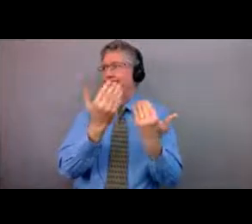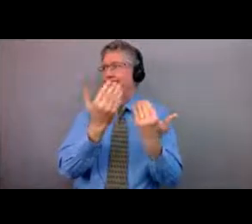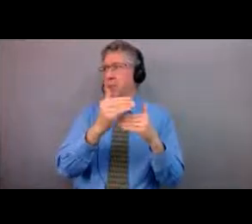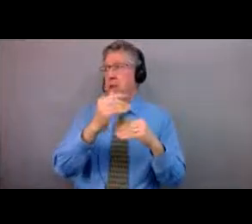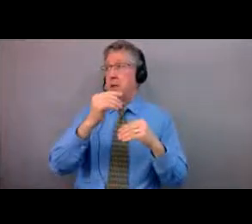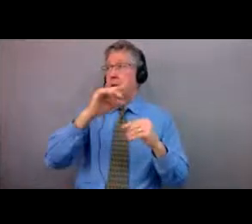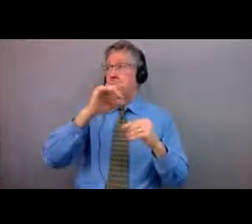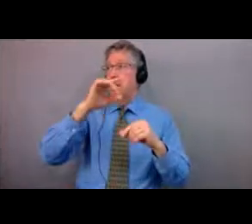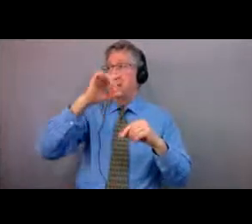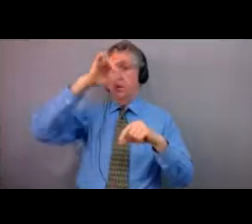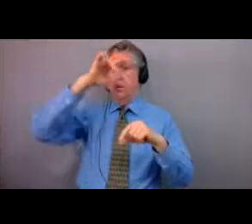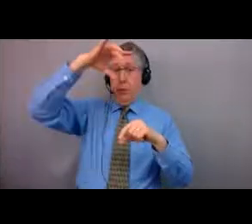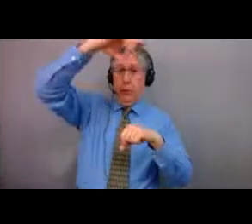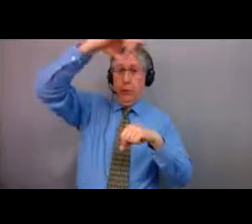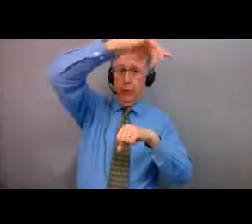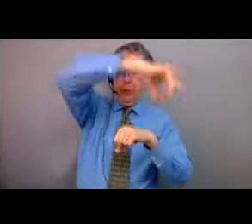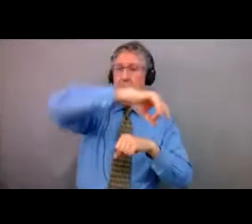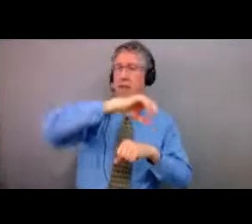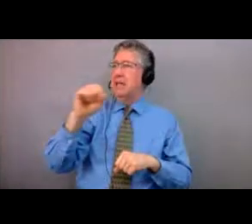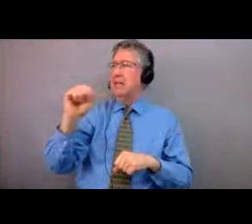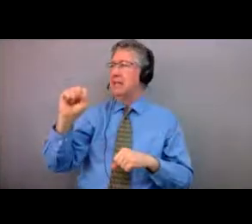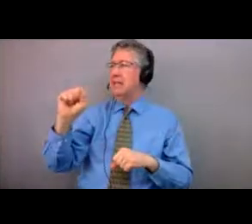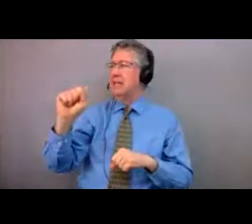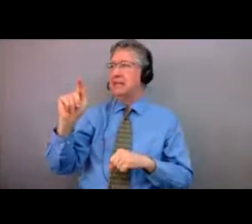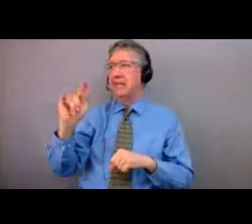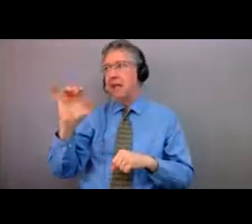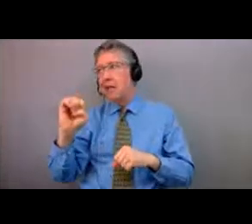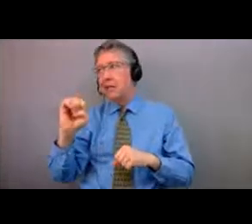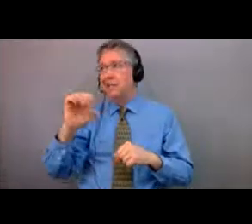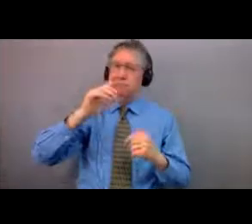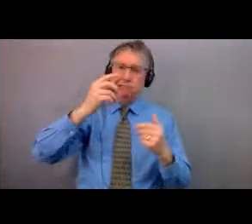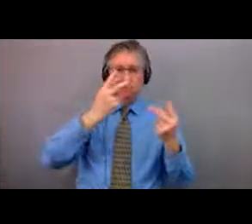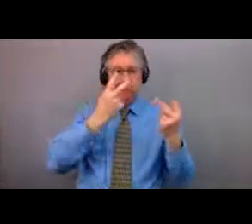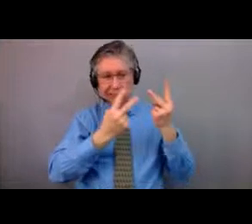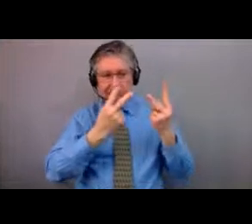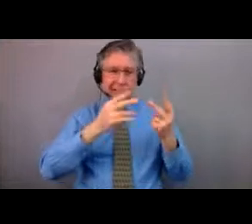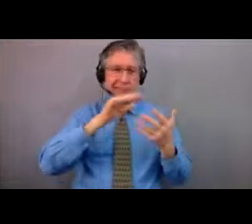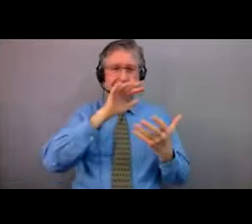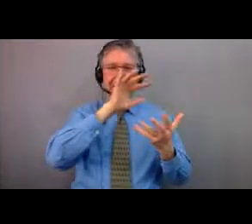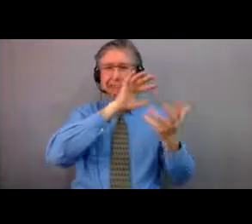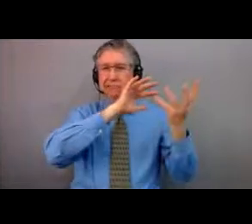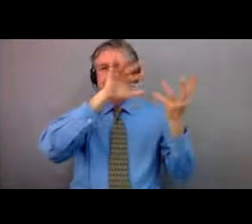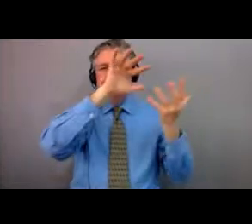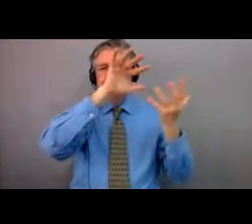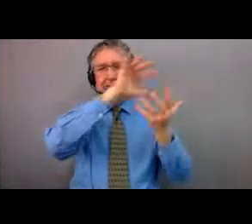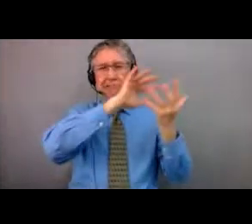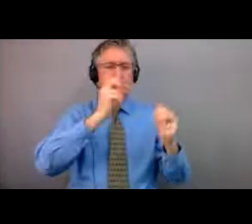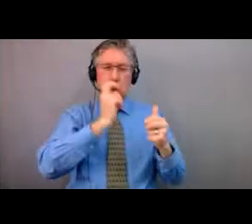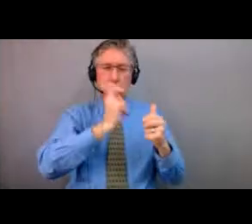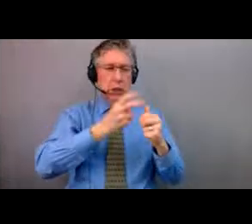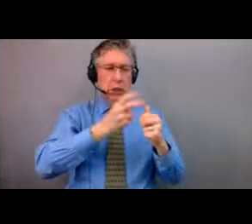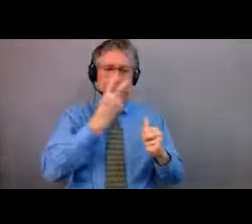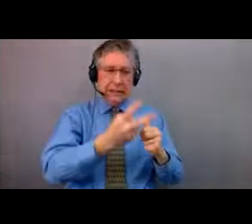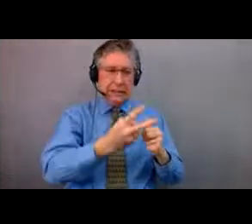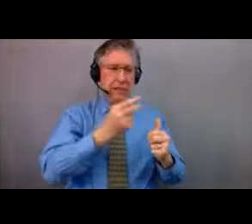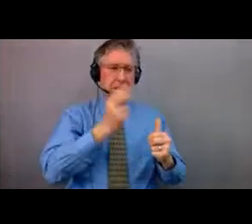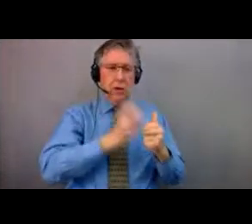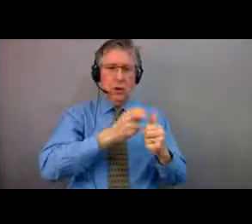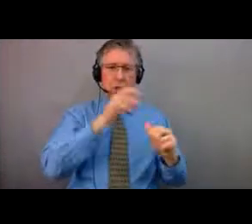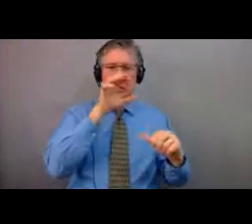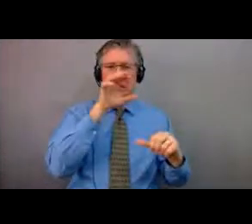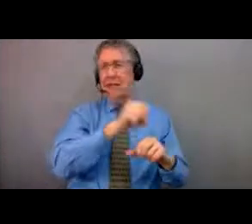visible sensors are not kind of limited by lots of cloud cover, which we see a lot in fall to winter